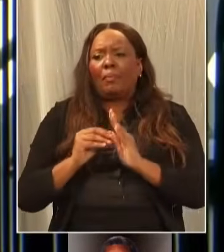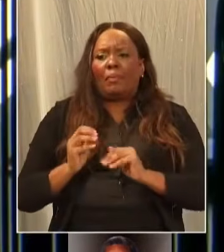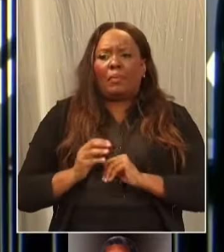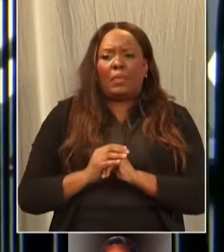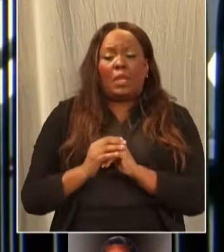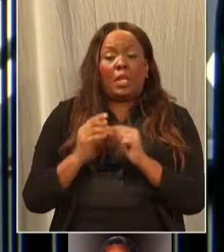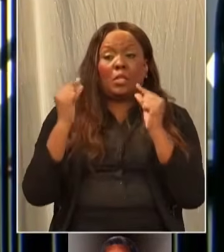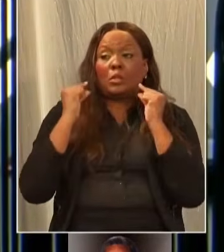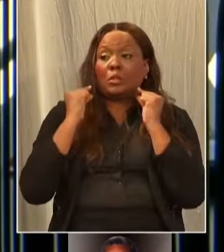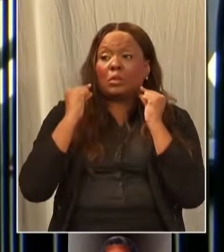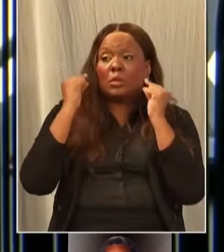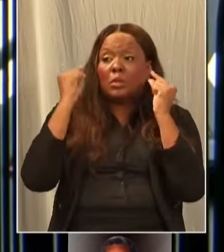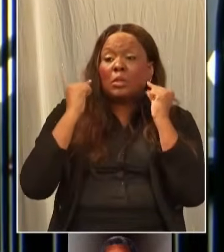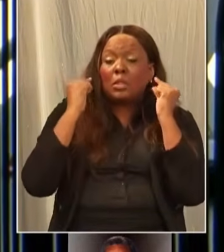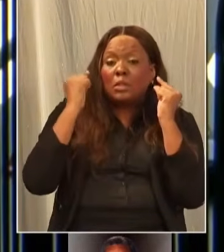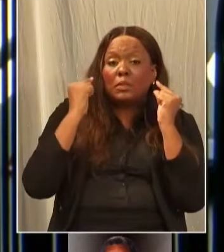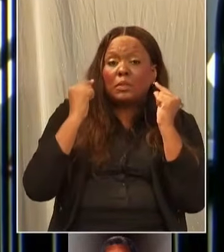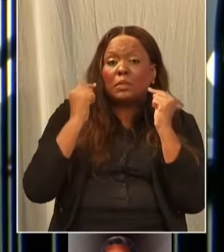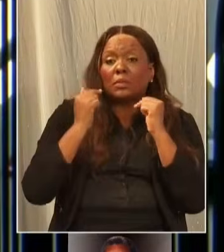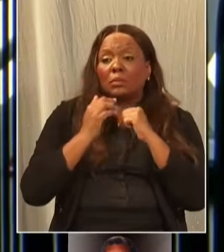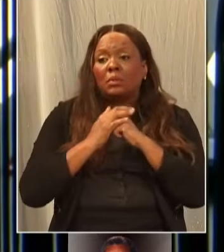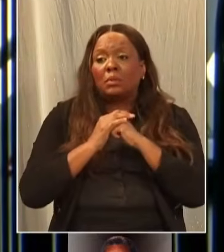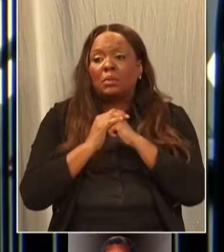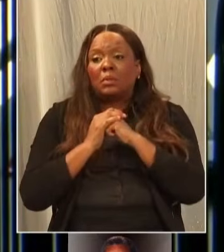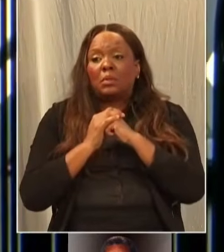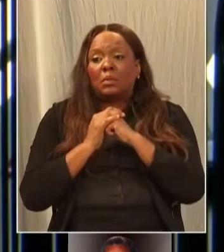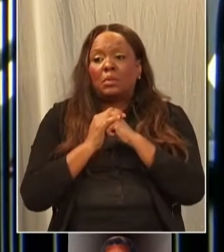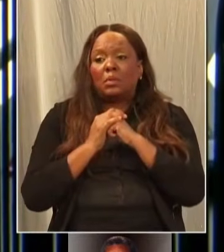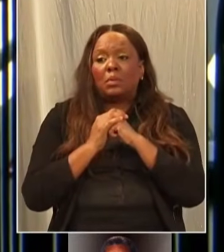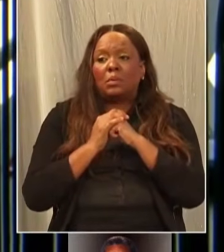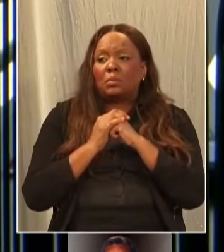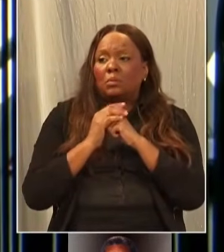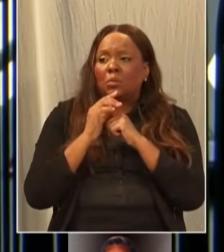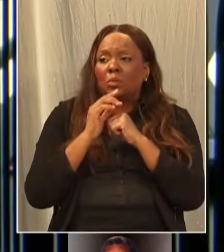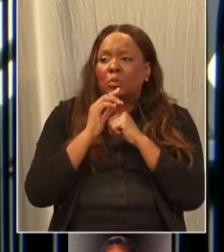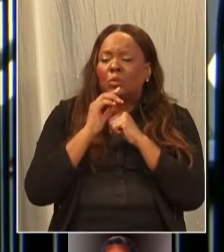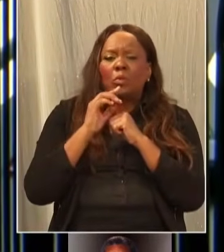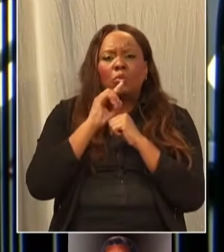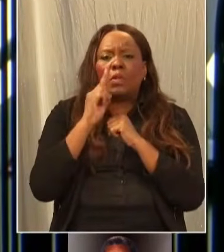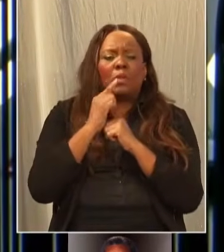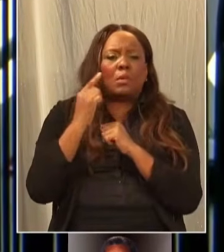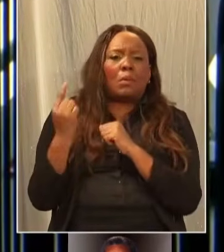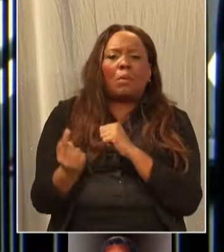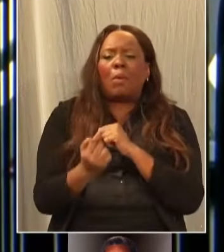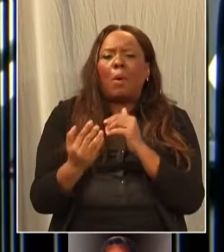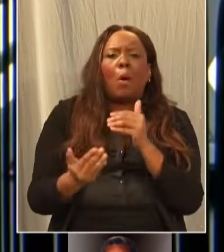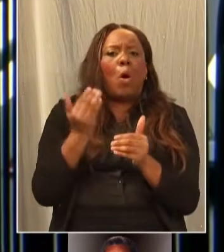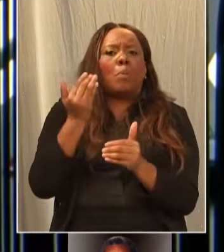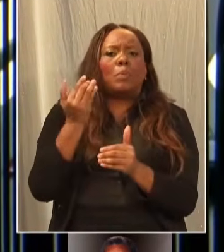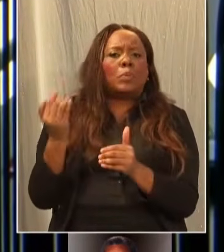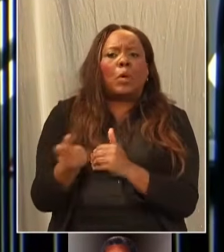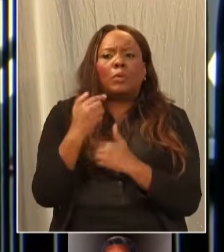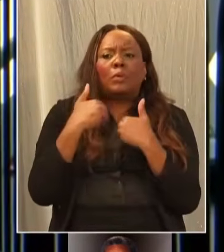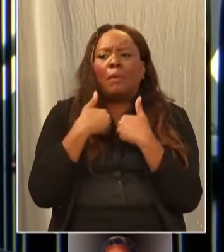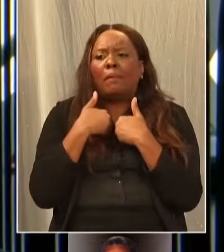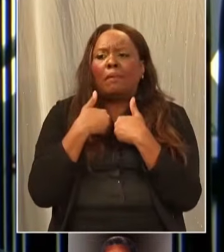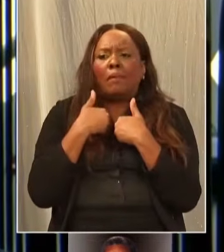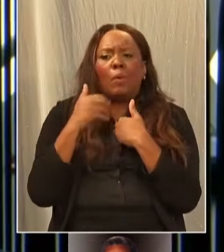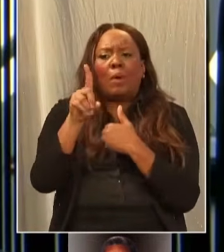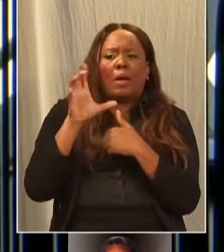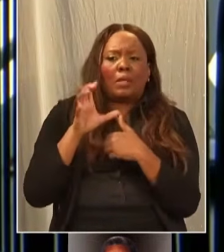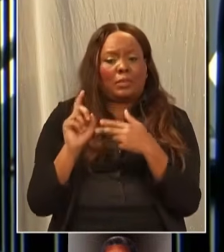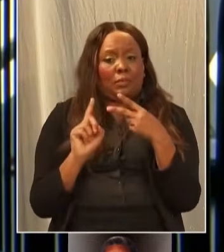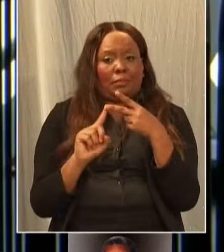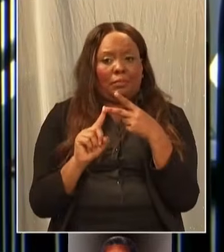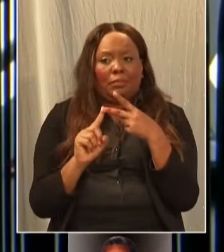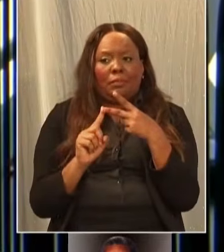would almost certainly have finished with 30 Test hundreds. Second, we should never regard